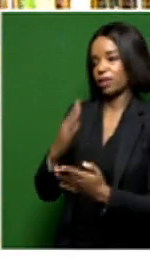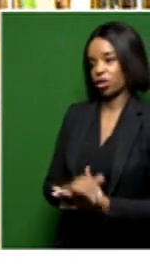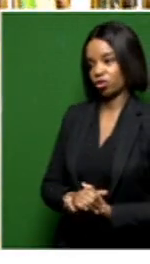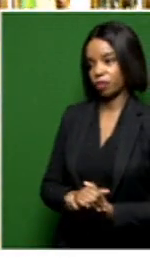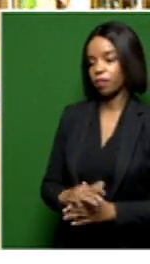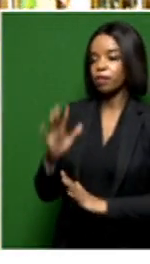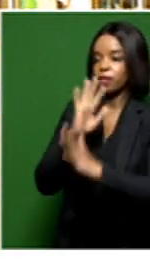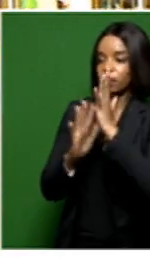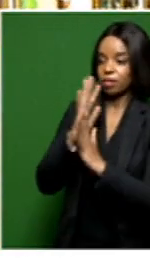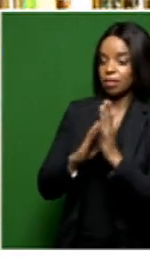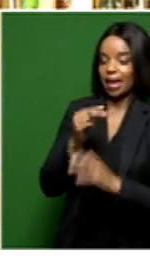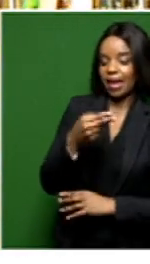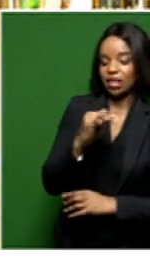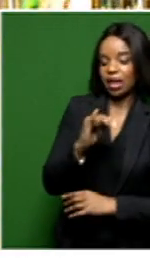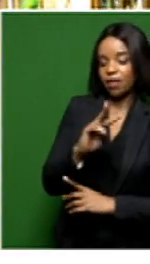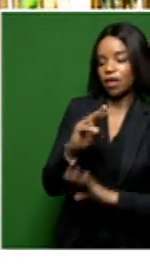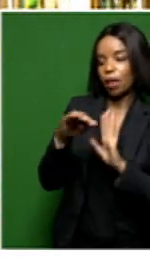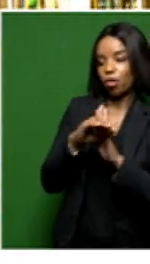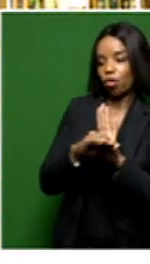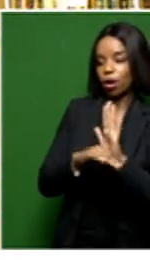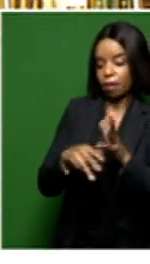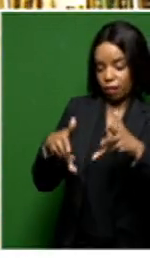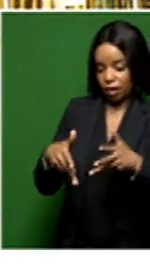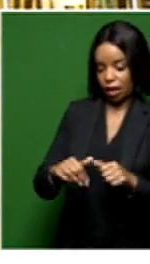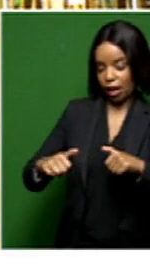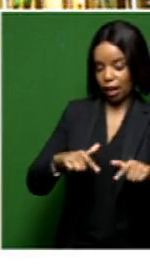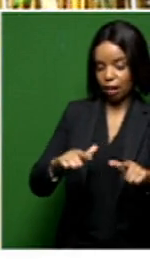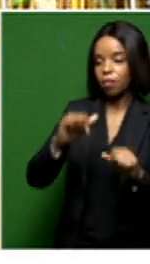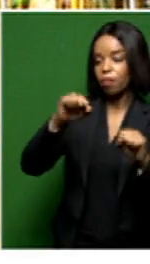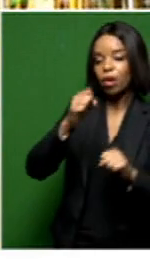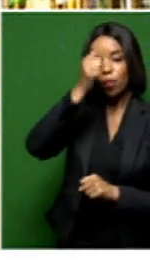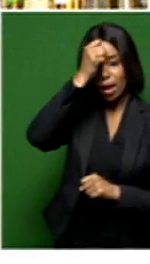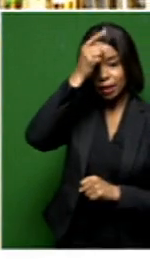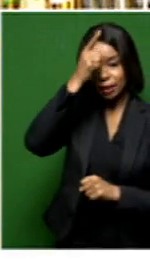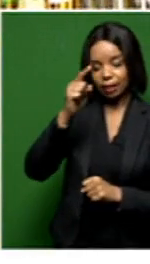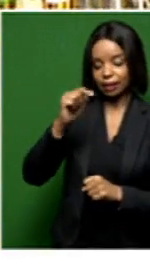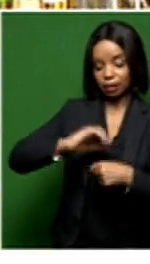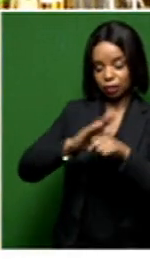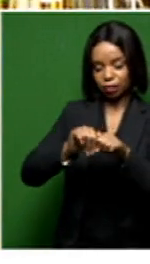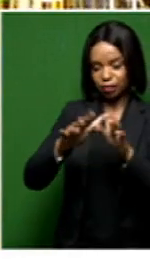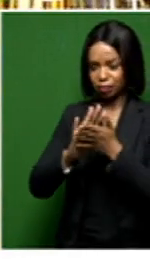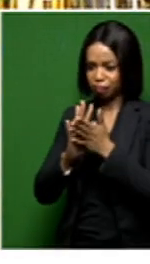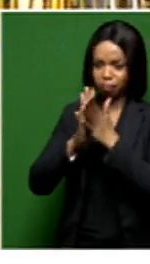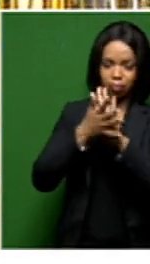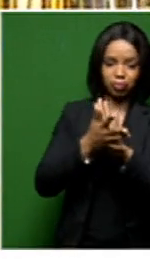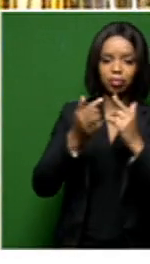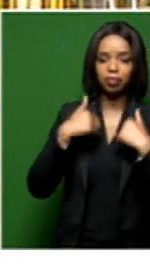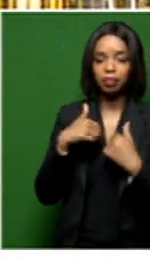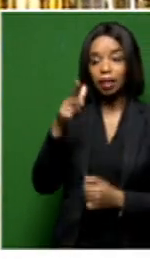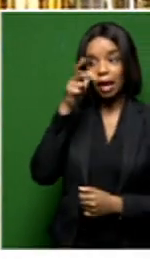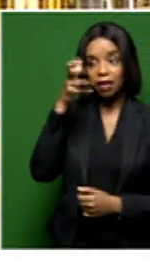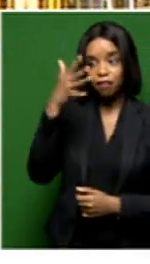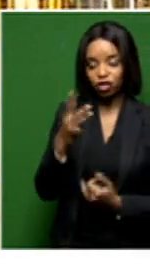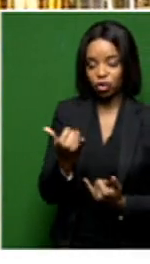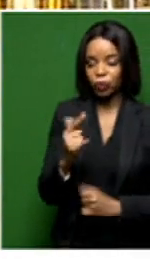program in Limpopo. We understand that COVID-19 has disrupted the program. I heard you this morning on radio talking about